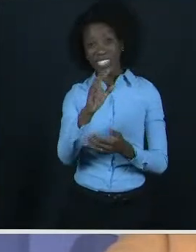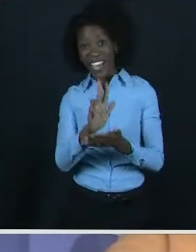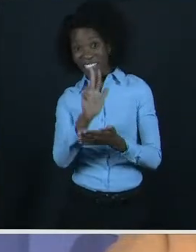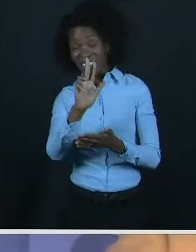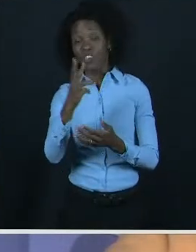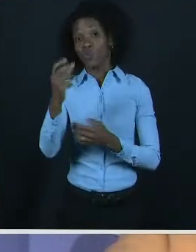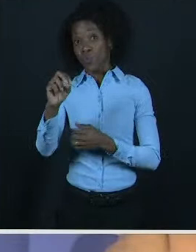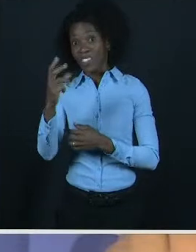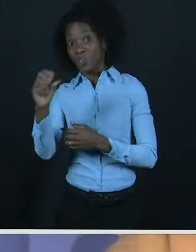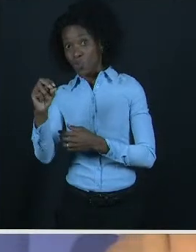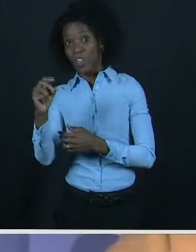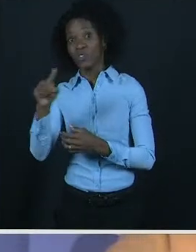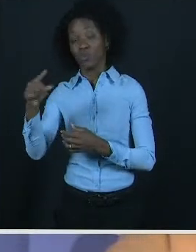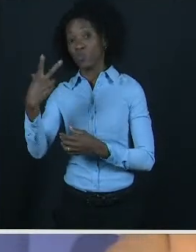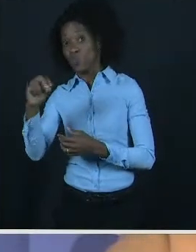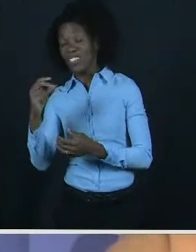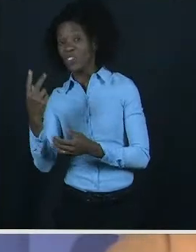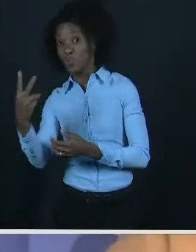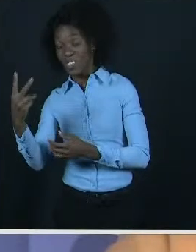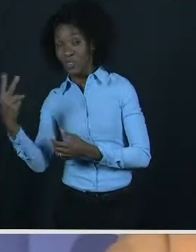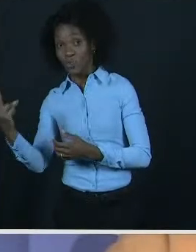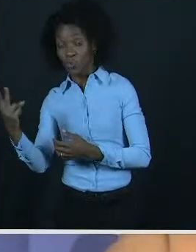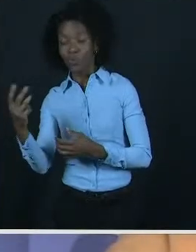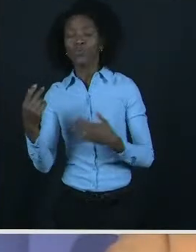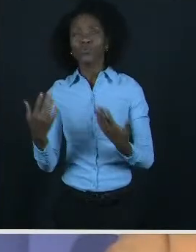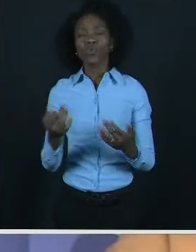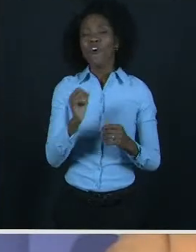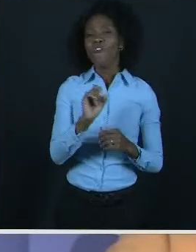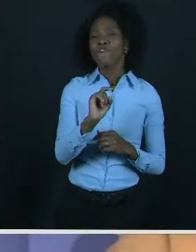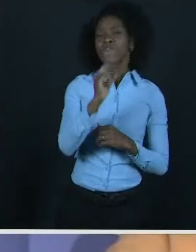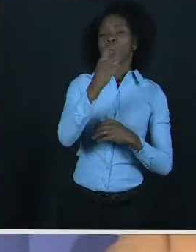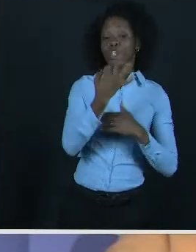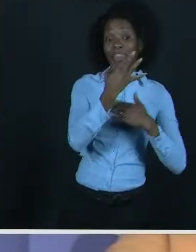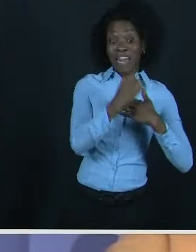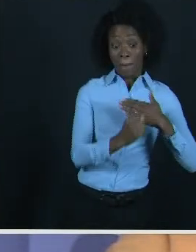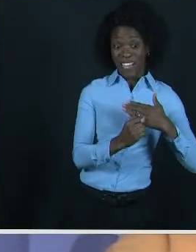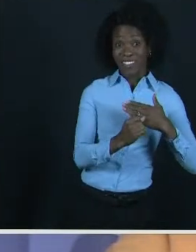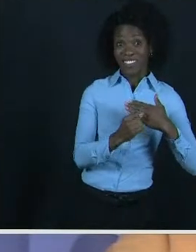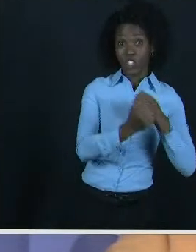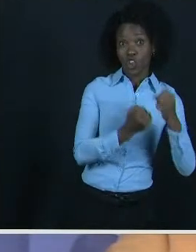Between the first quarter of 2021